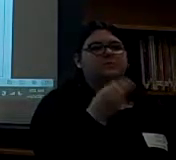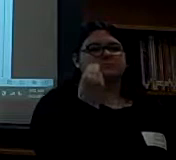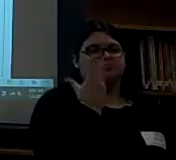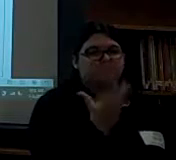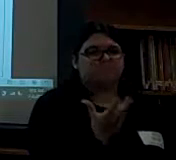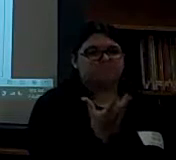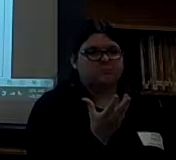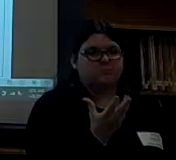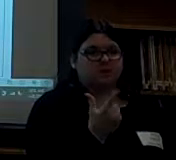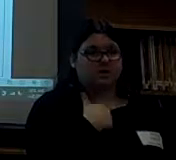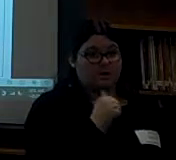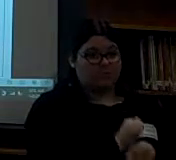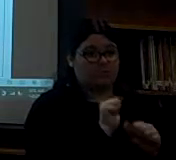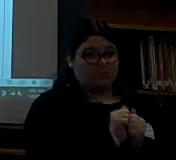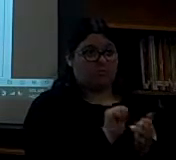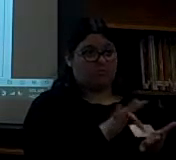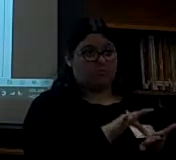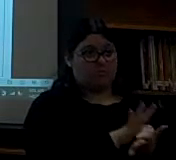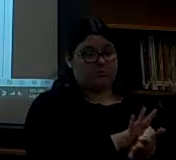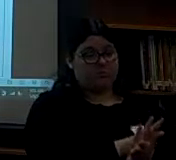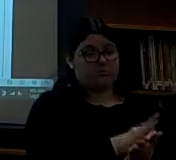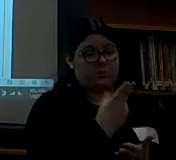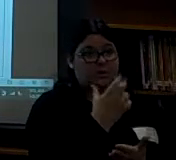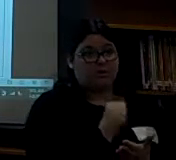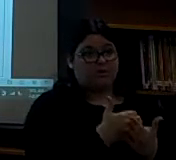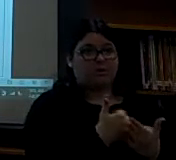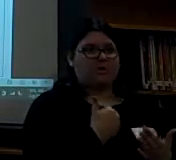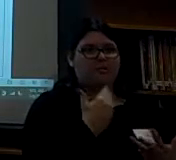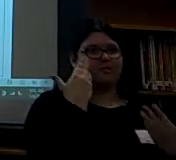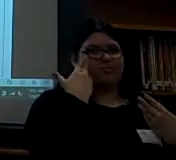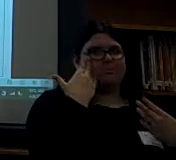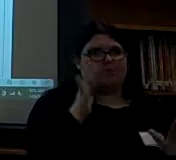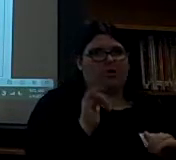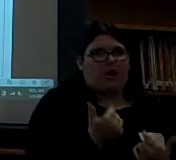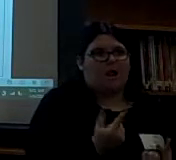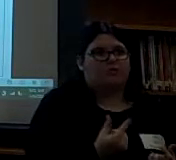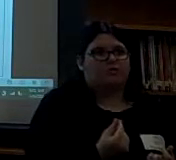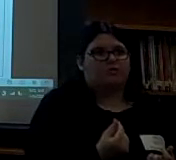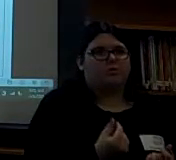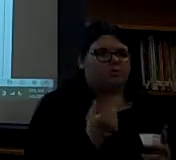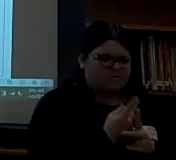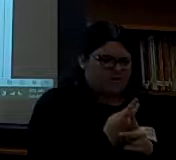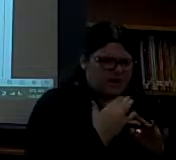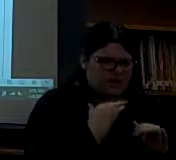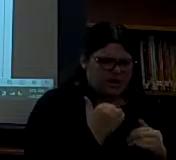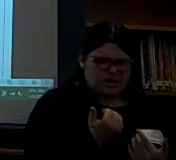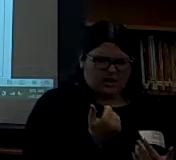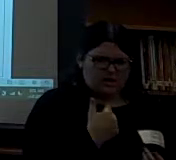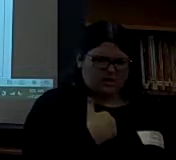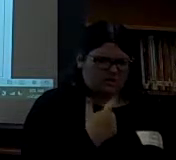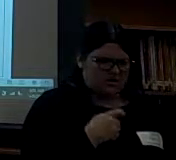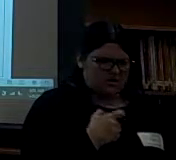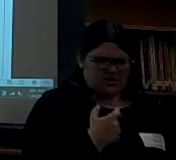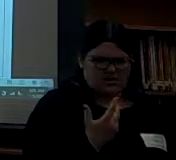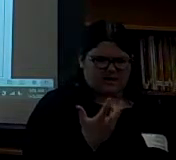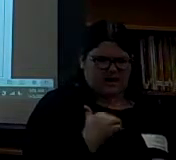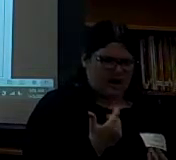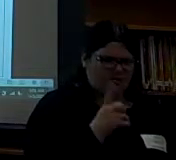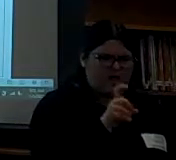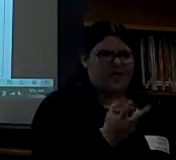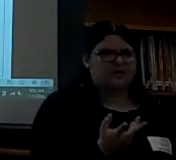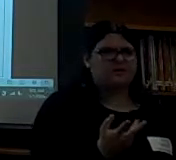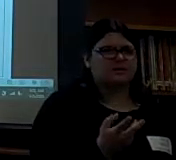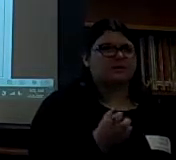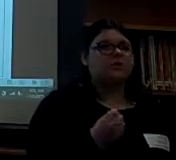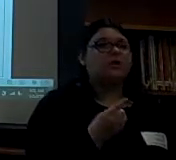someone who worked with middle schoolers and high schoolers, they don't know how to do this. They don't know how to figure out, what do I need and how do I ask for it? That's why you say to your child,